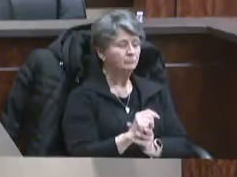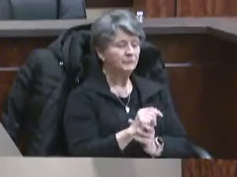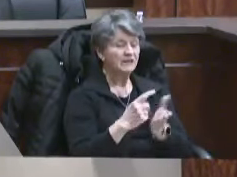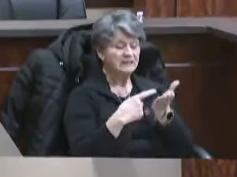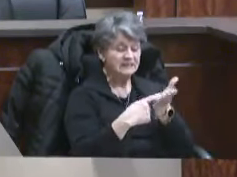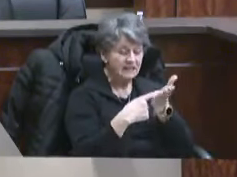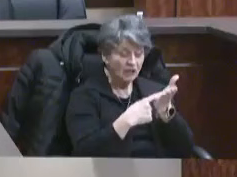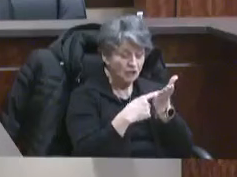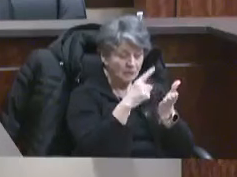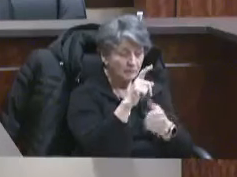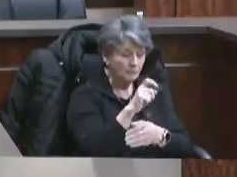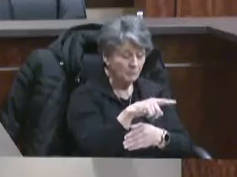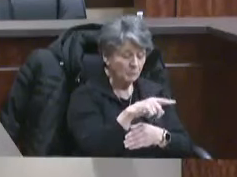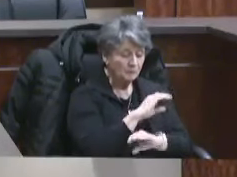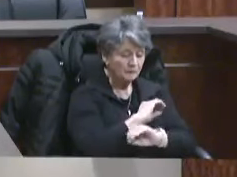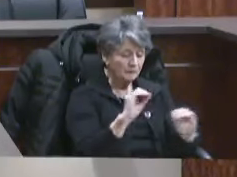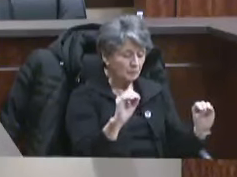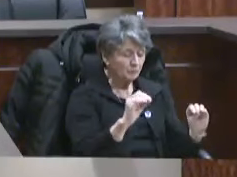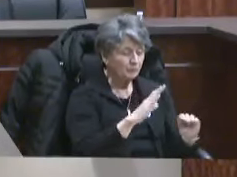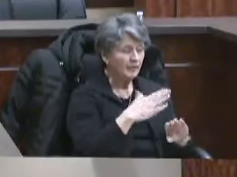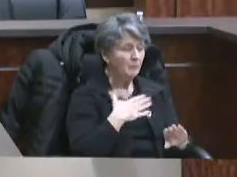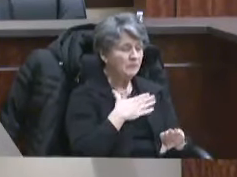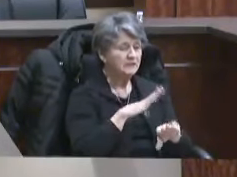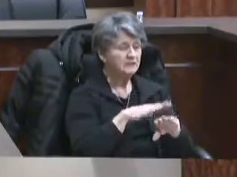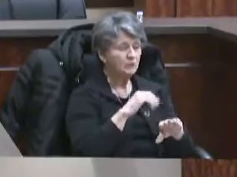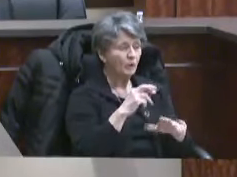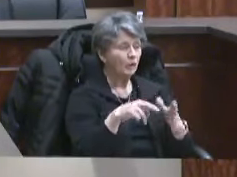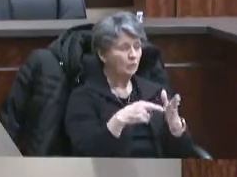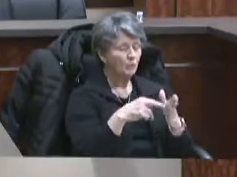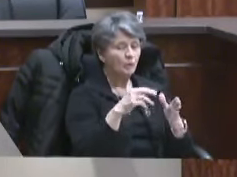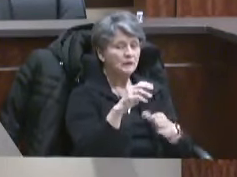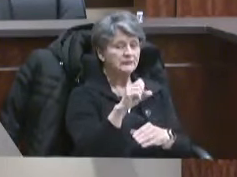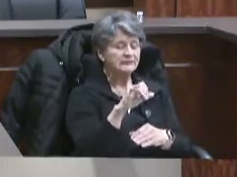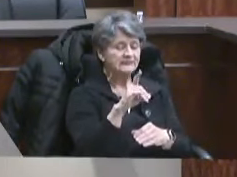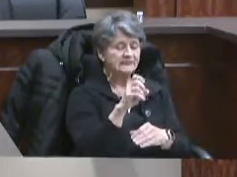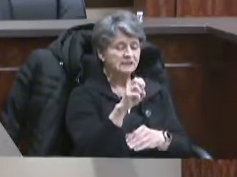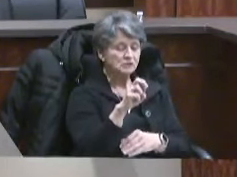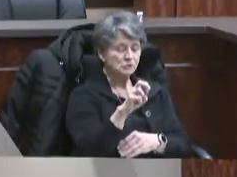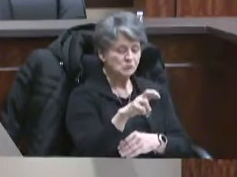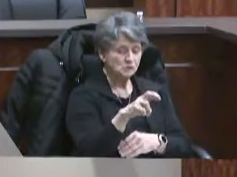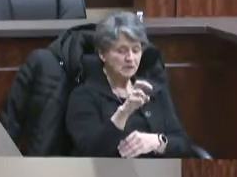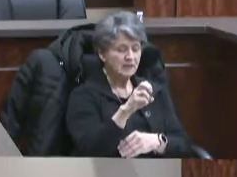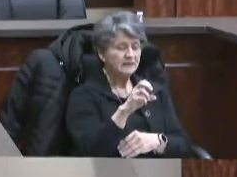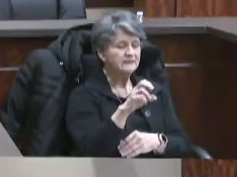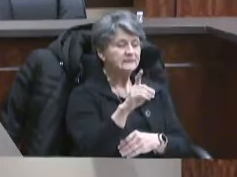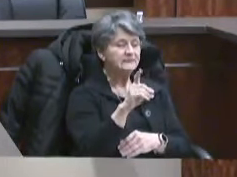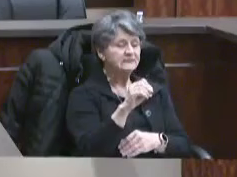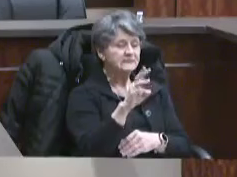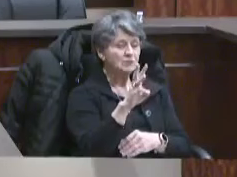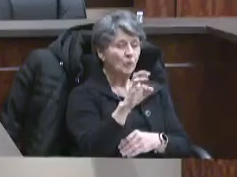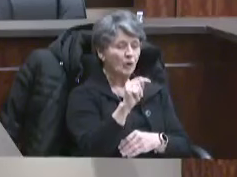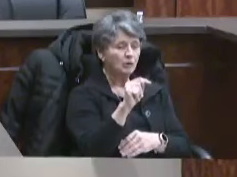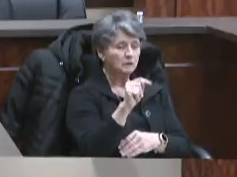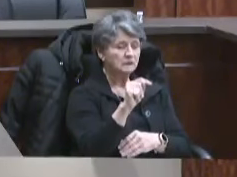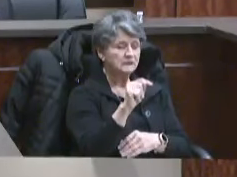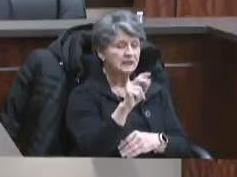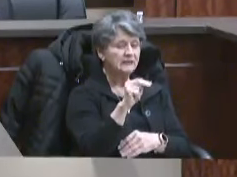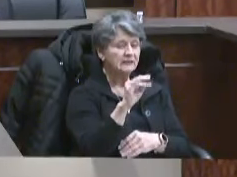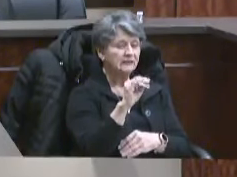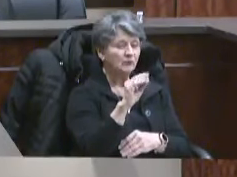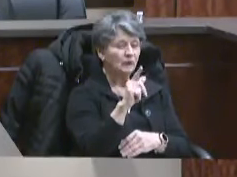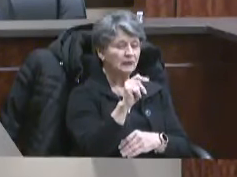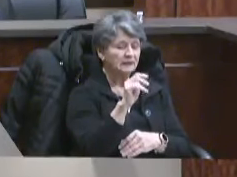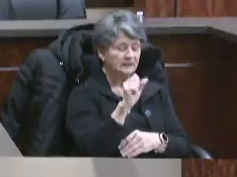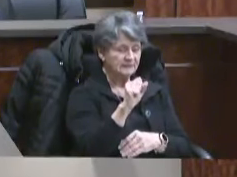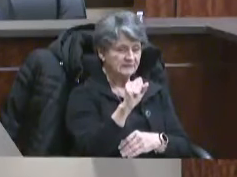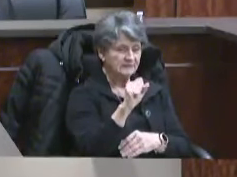discussion? Seeing none, Ms. Rao, please call the roll. Mr. Sydnor? Yes. Mr. DeWalt? Yes. Ms. Nicholas?